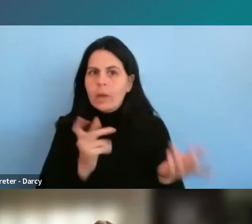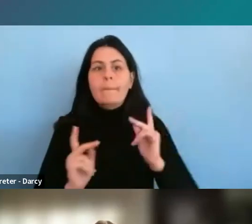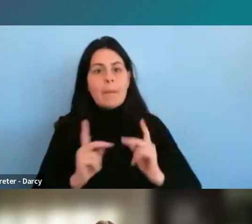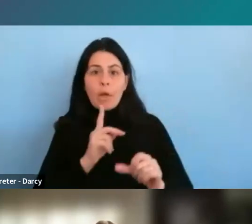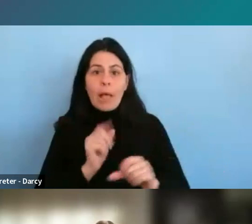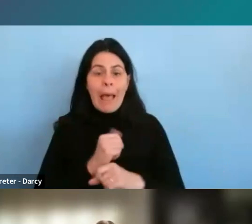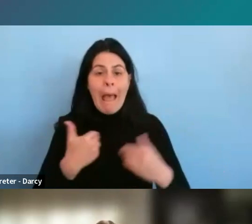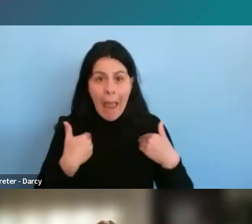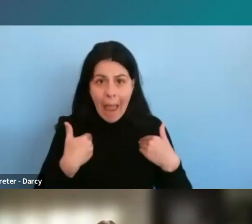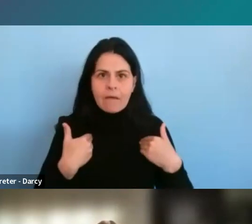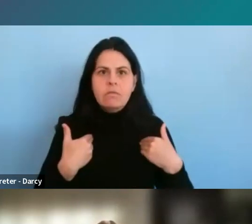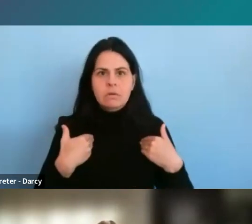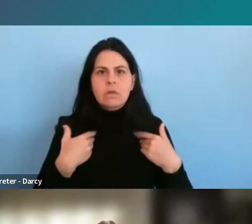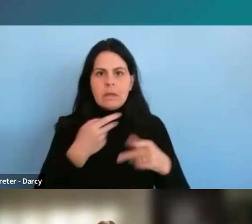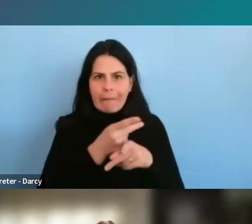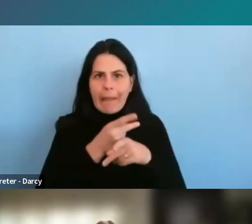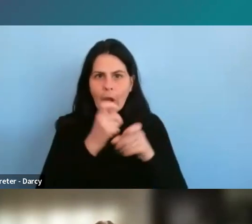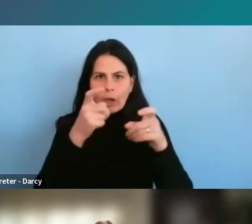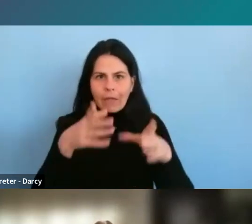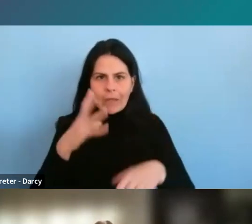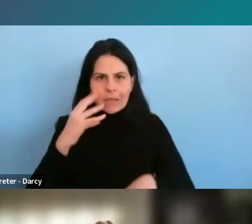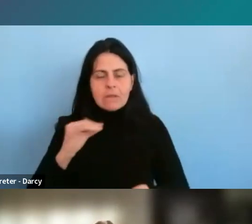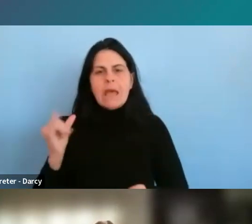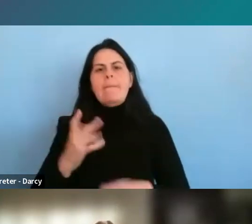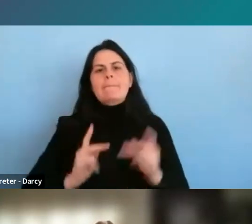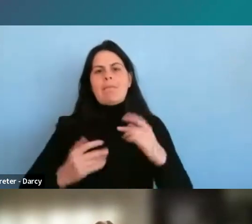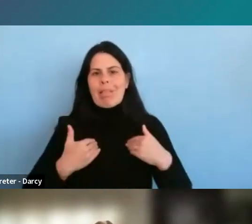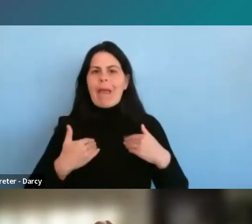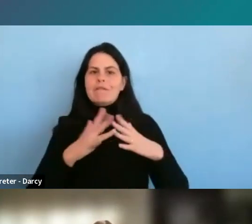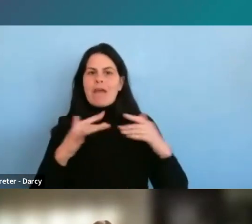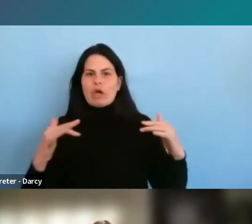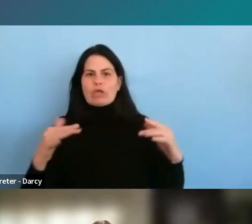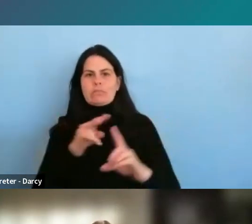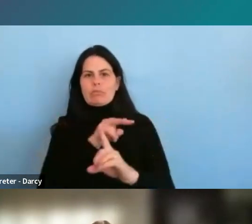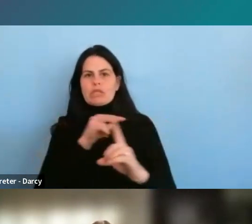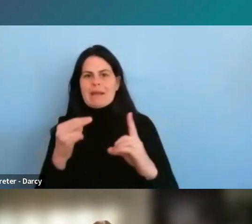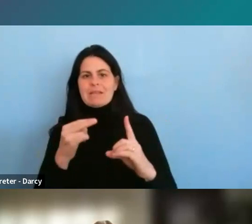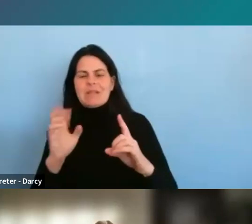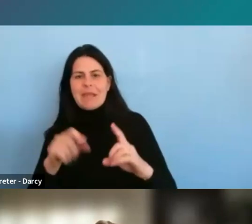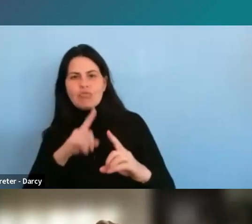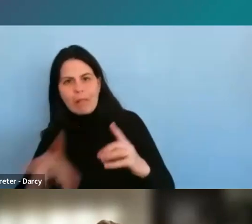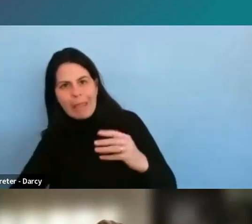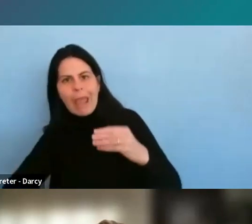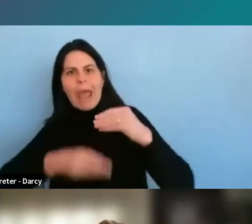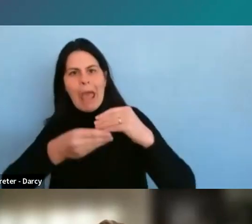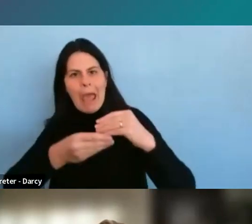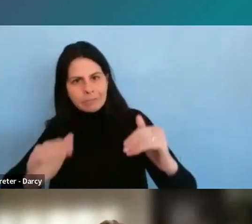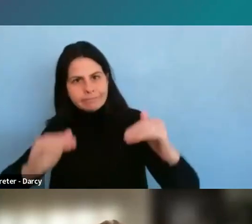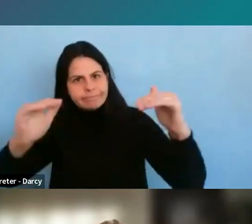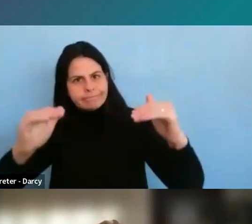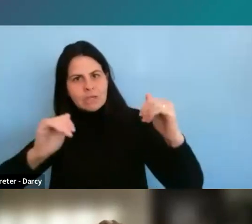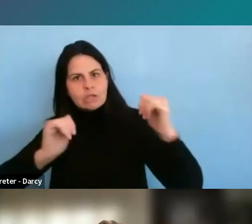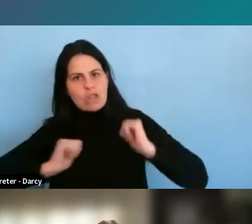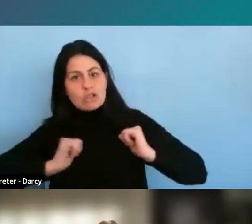have diverse voices that can lend to the show in a way that is constructive and comedic.